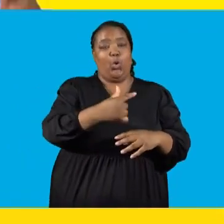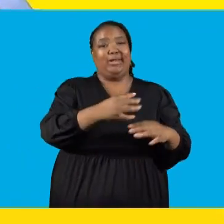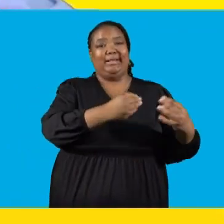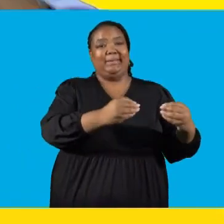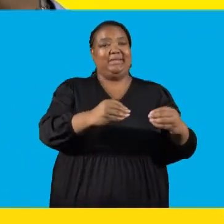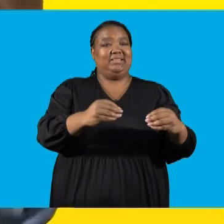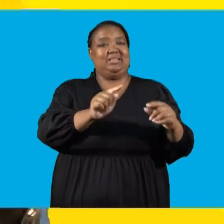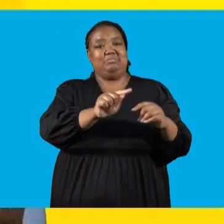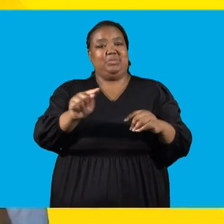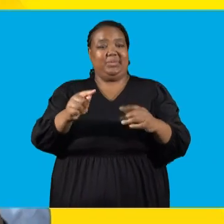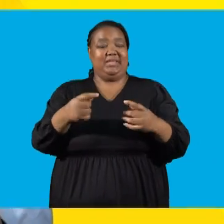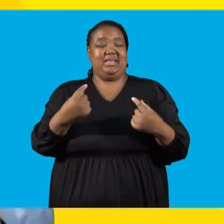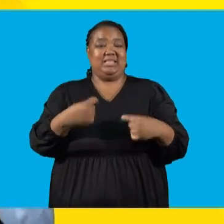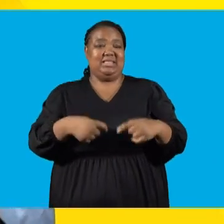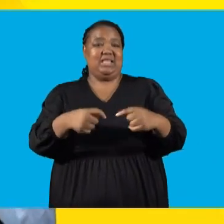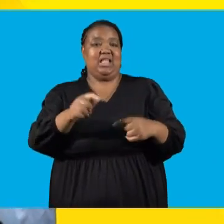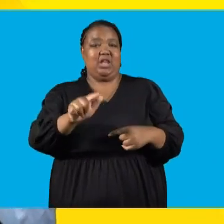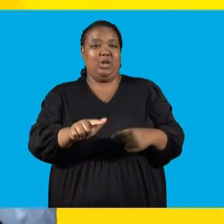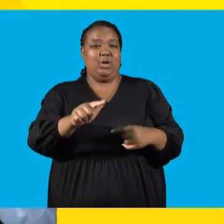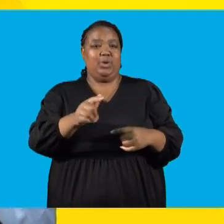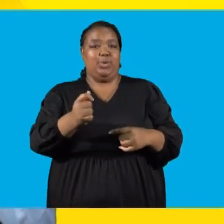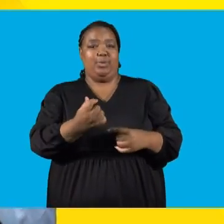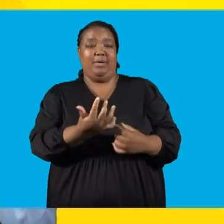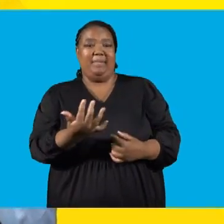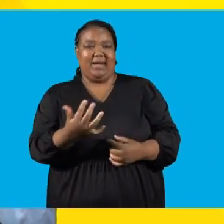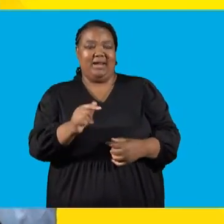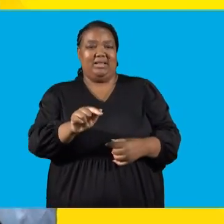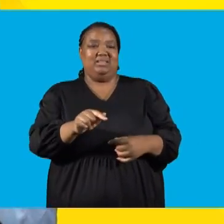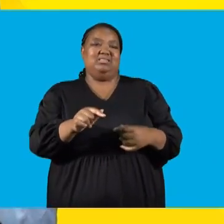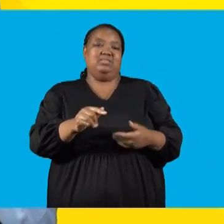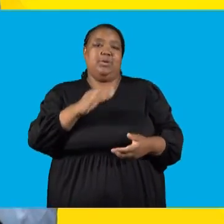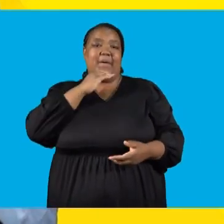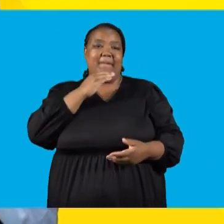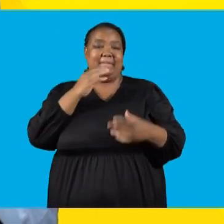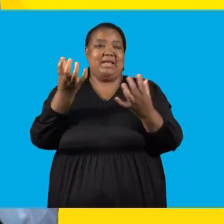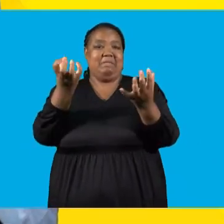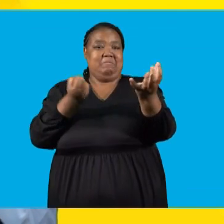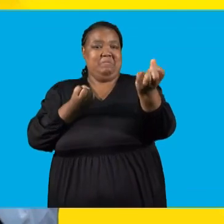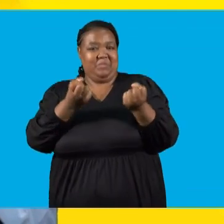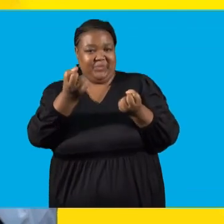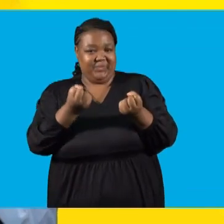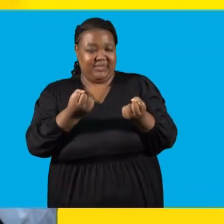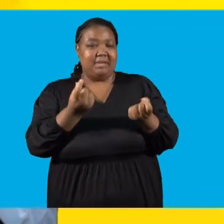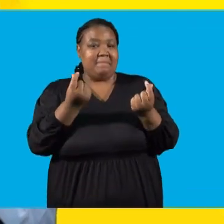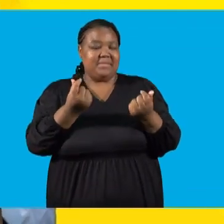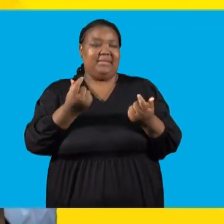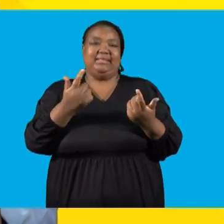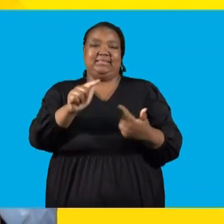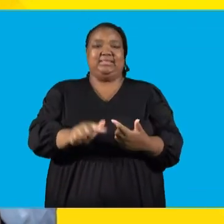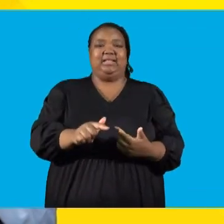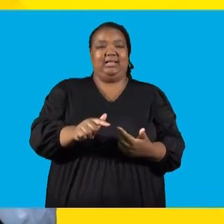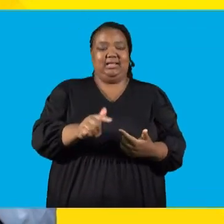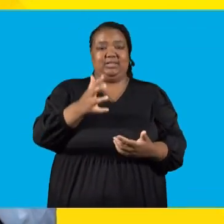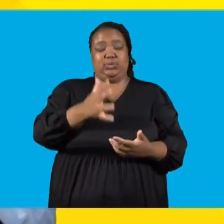eventually, all of them will be selling at a lower price, meaning to say they will be getting less revenue. So we can